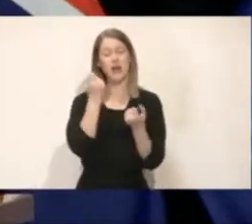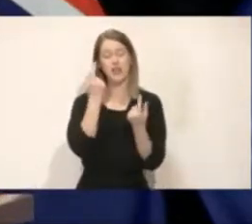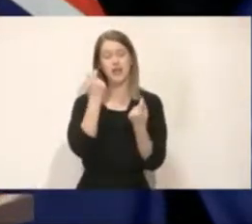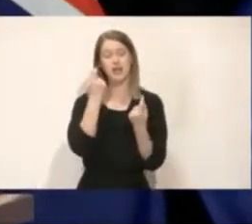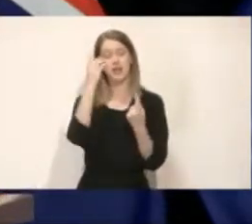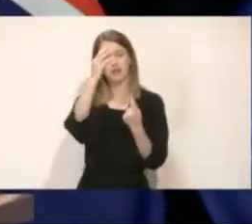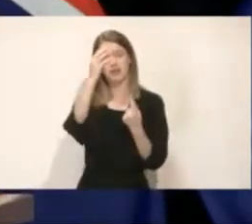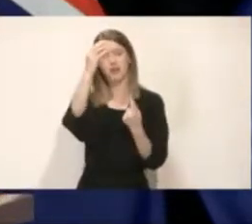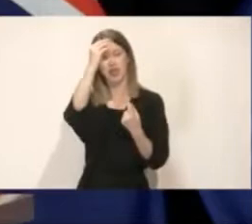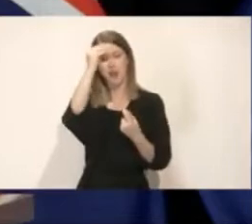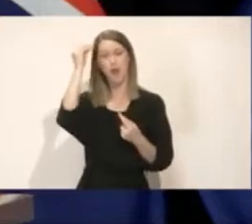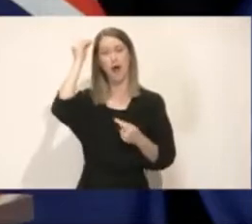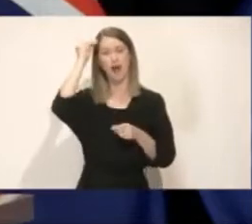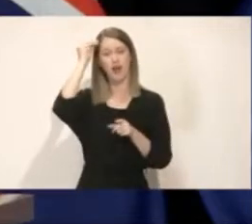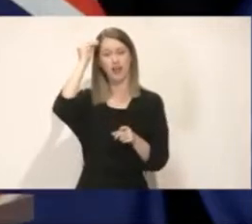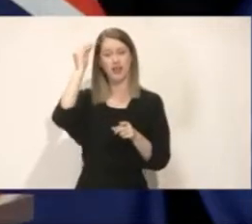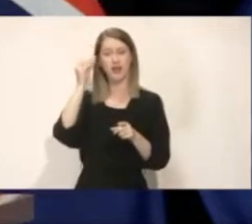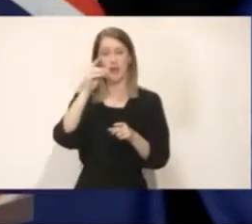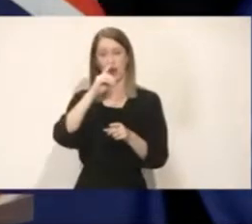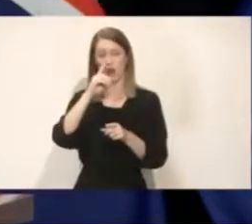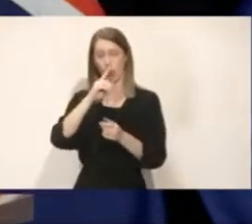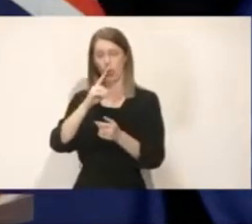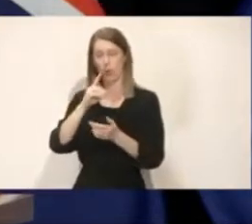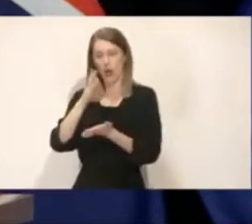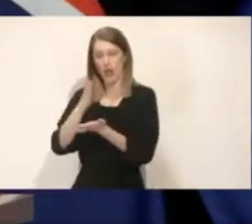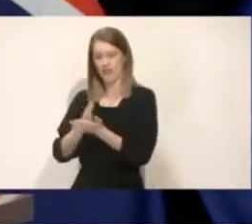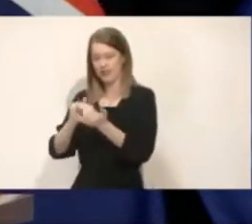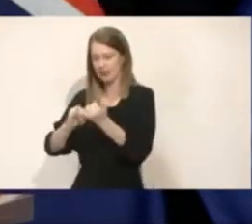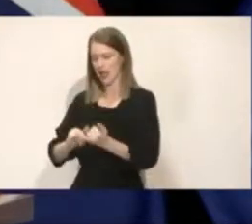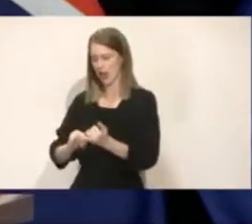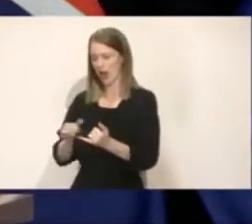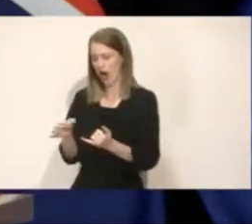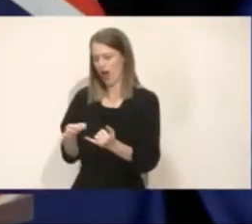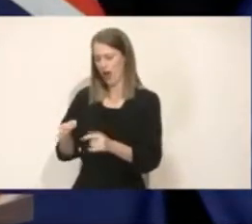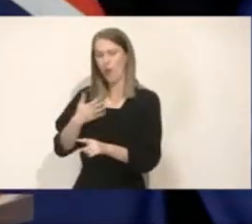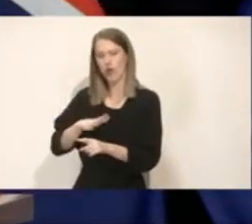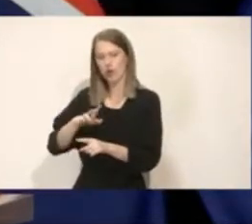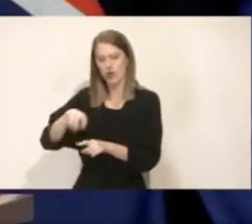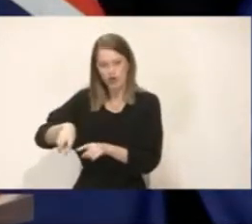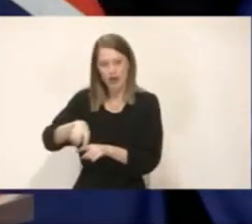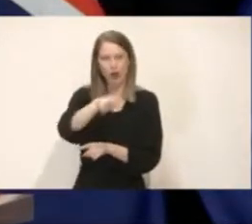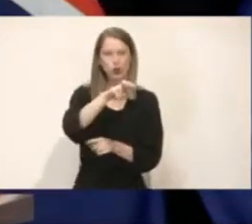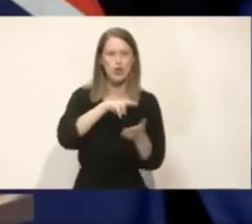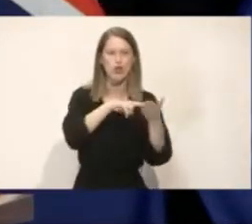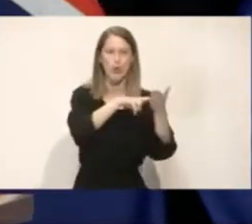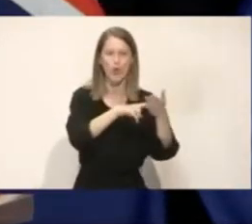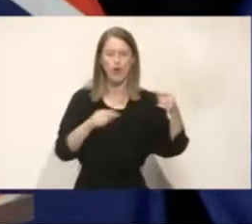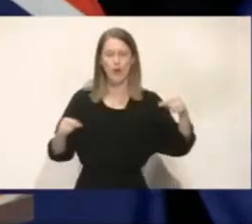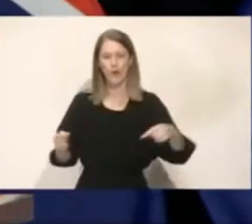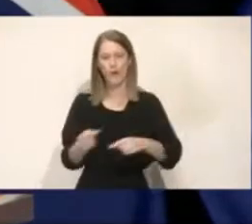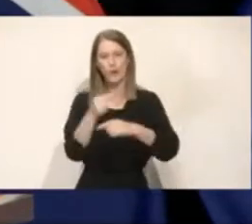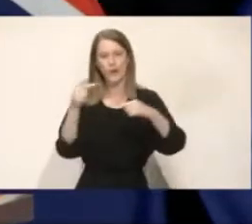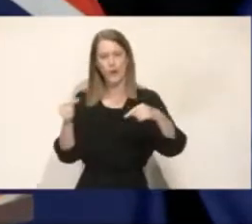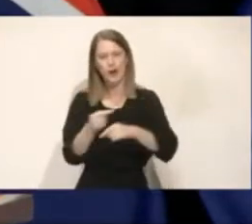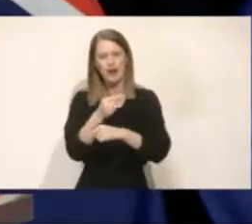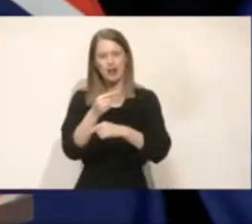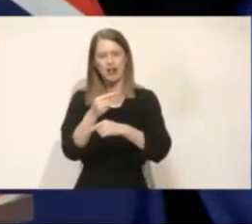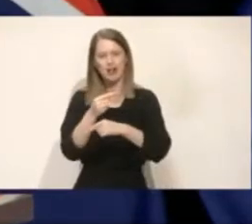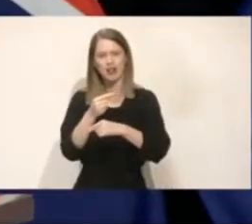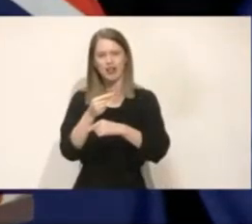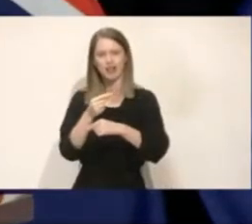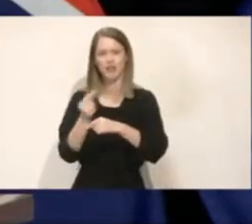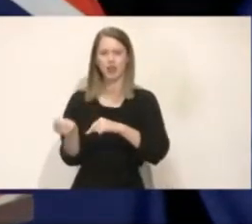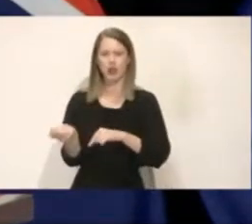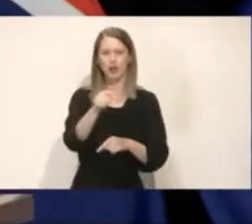that there are those who are in the south who will have good reason to want to travel into the north as well. It's not just about the one